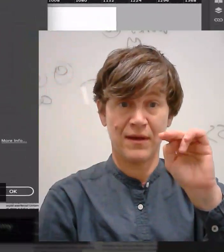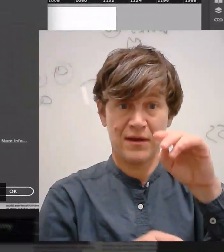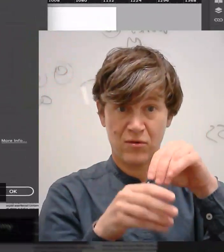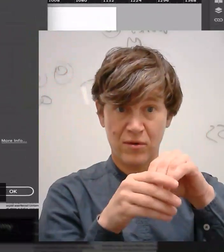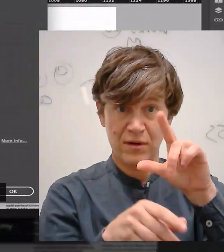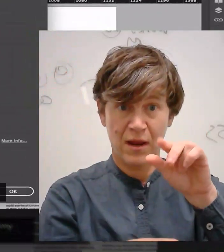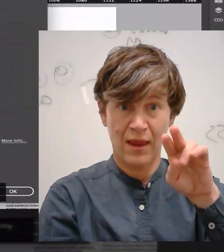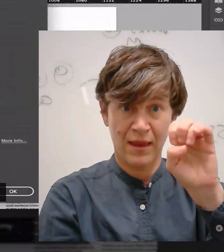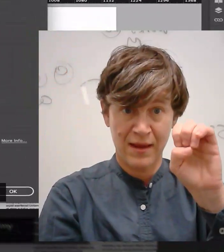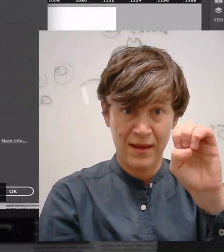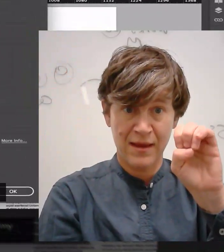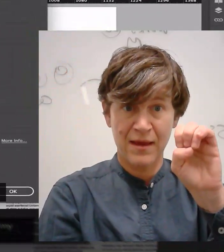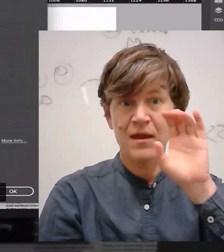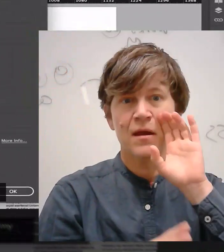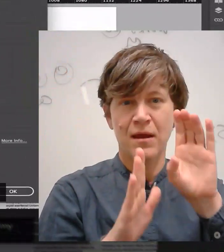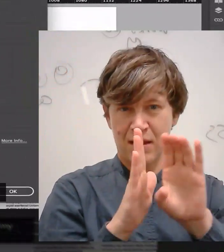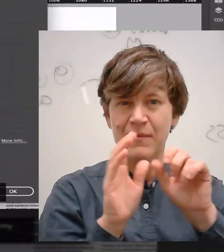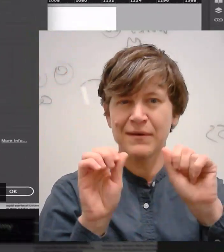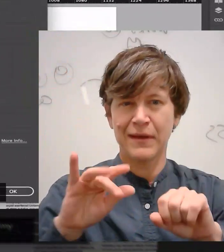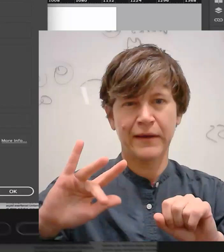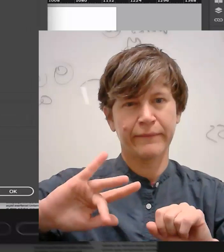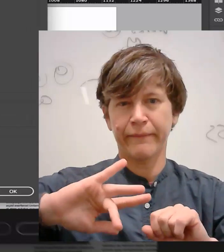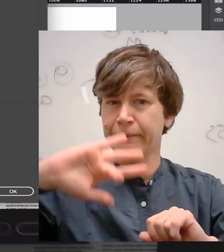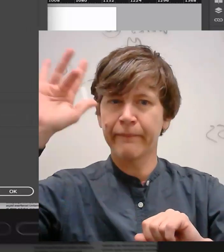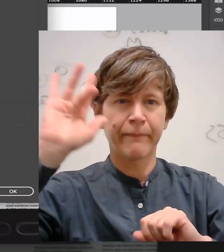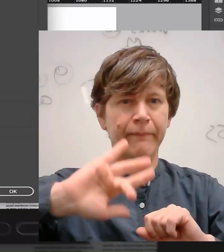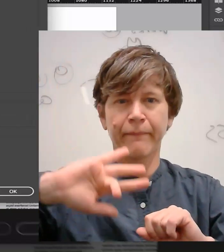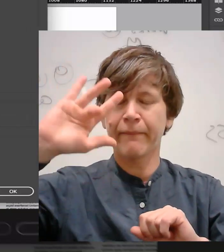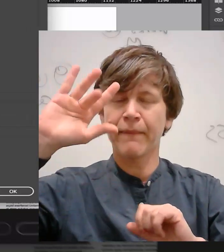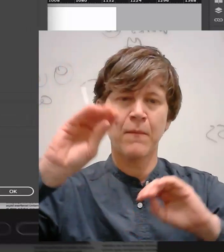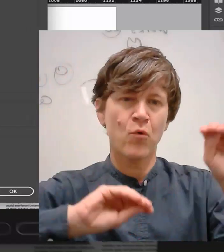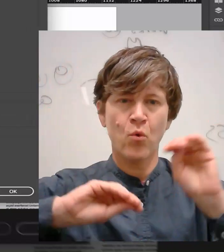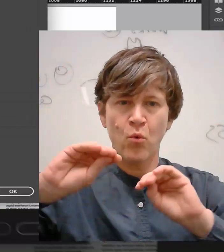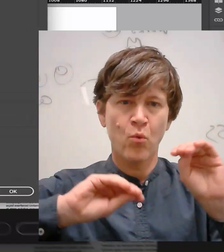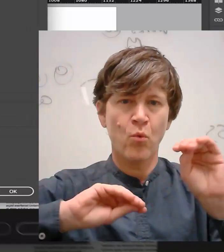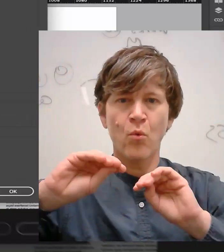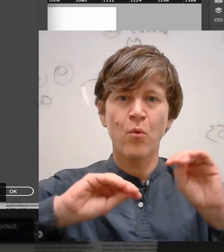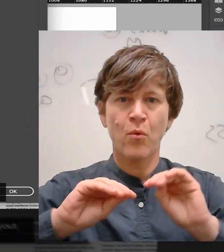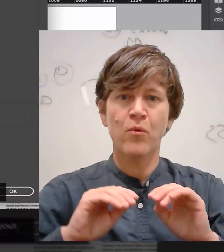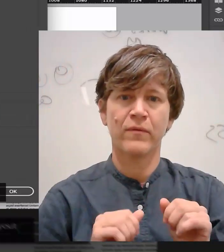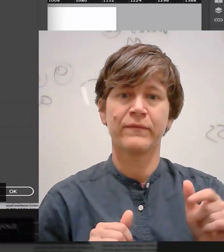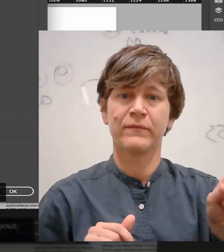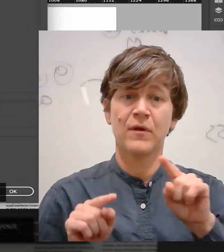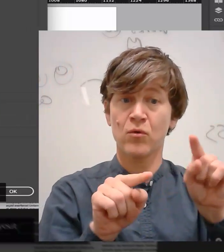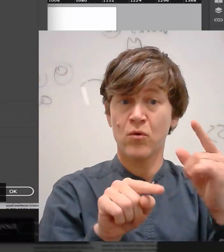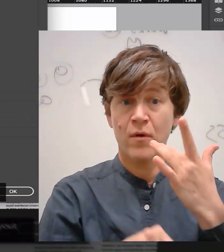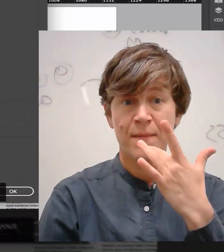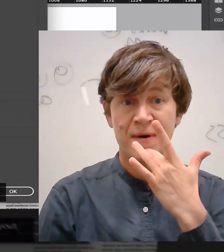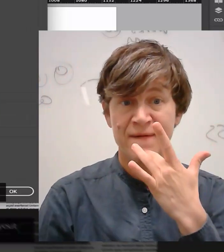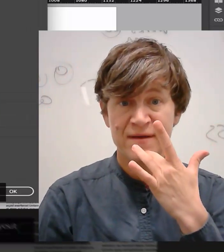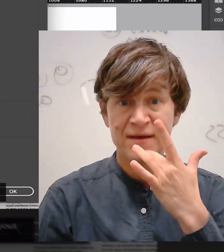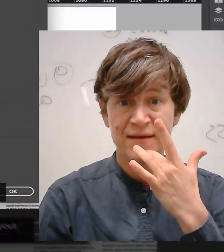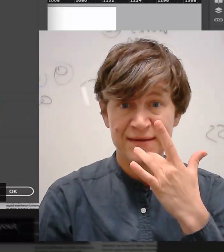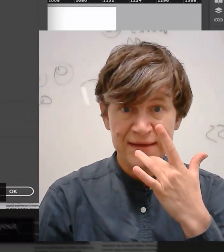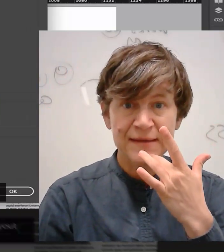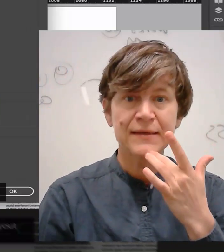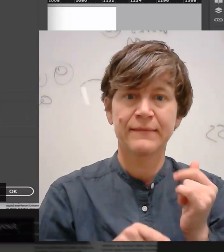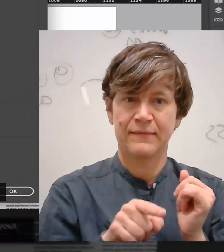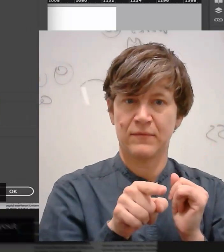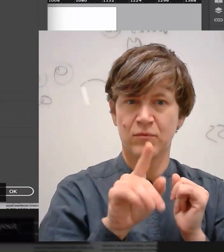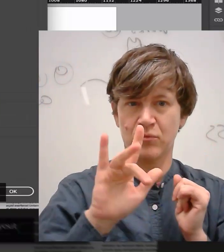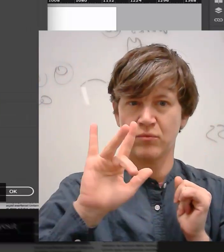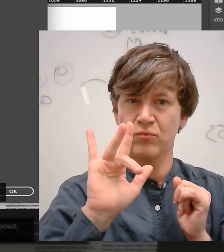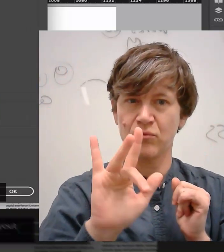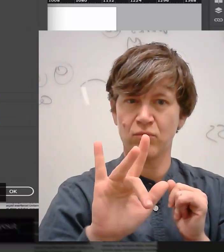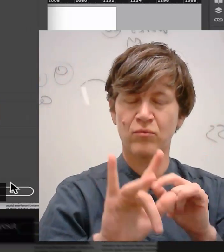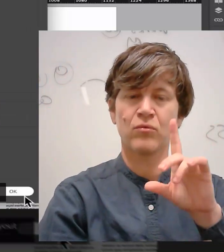Control K to go to my preferences and then come to type, drag and drop text editing